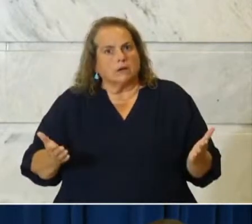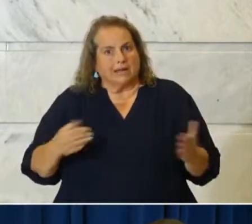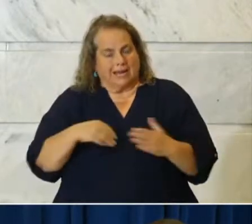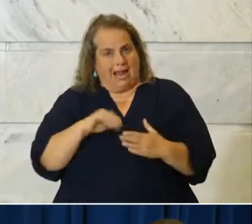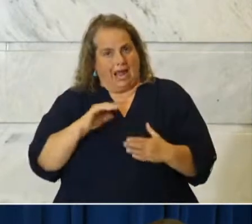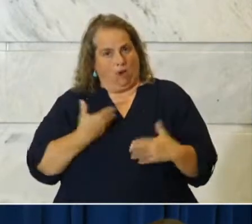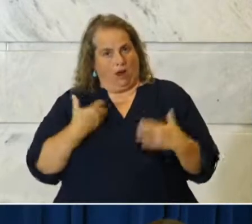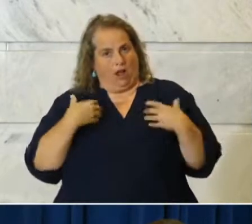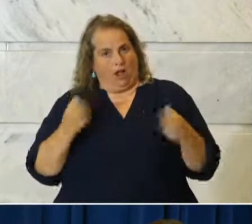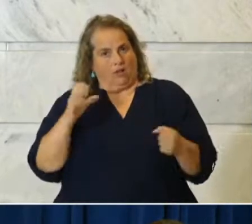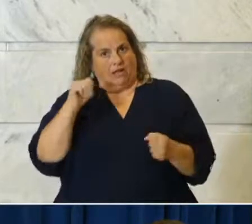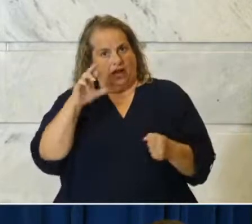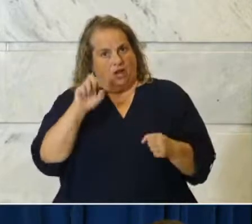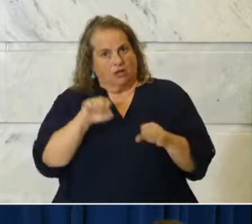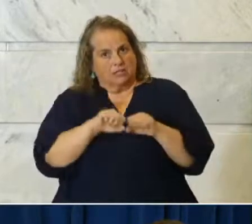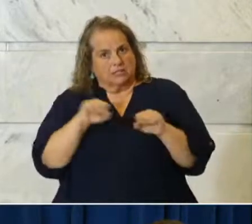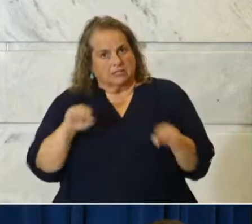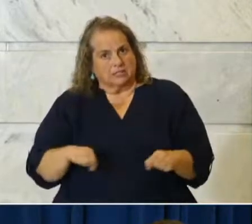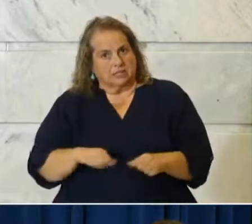healthcare system.